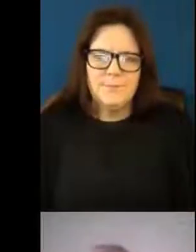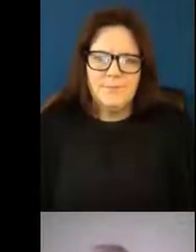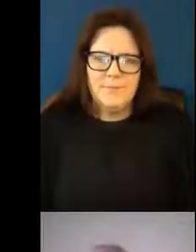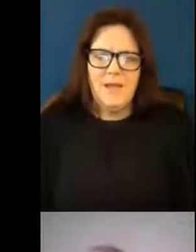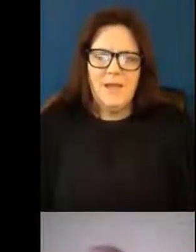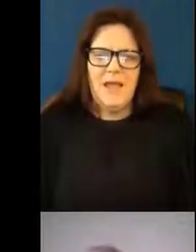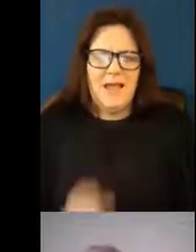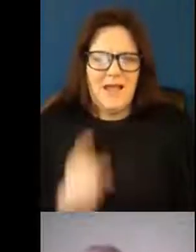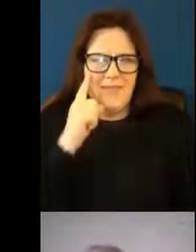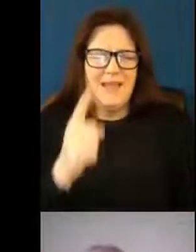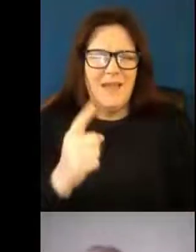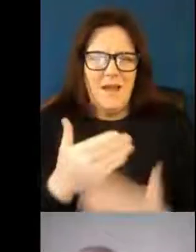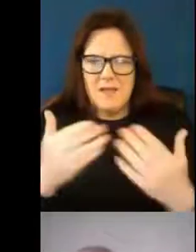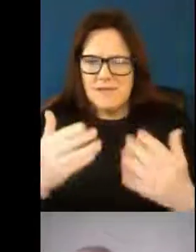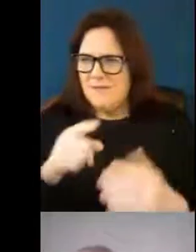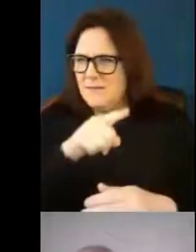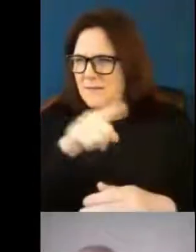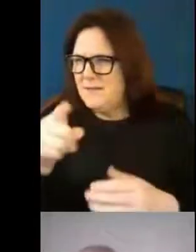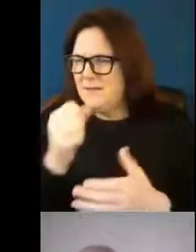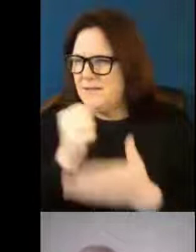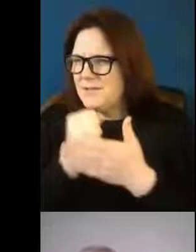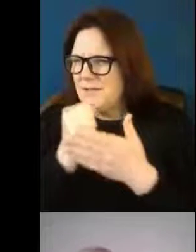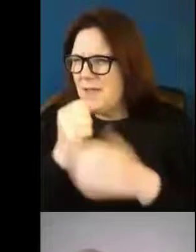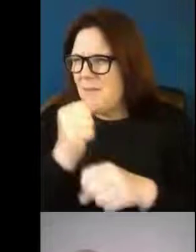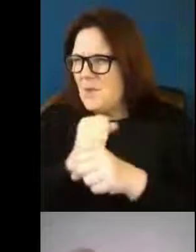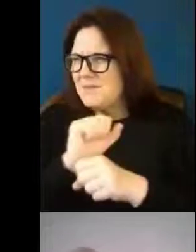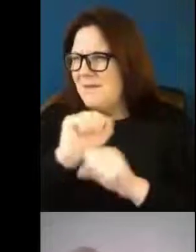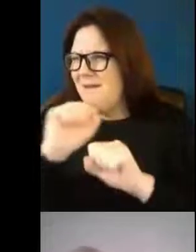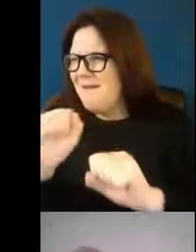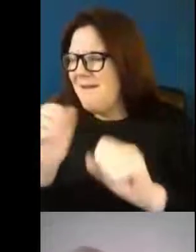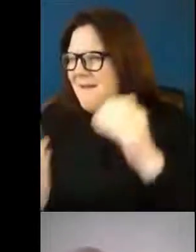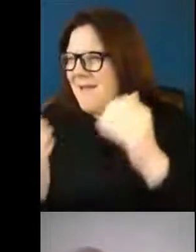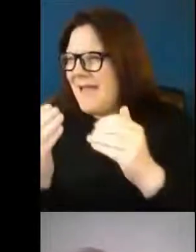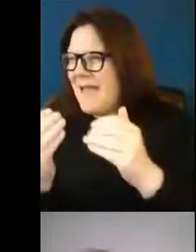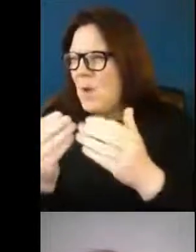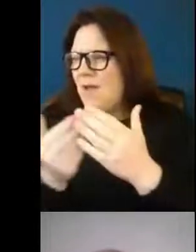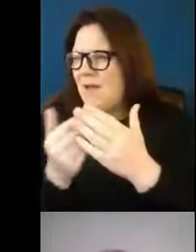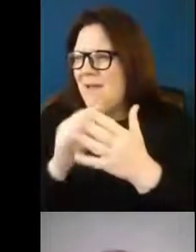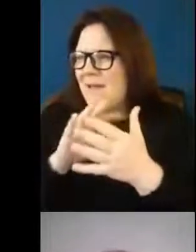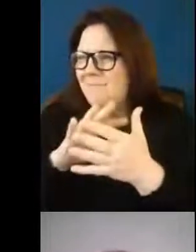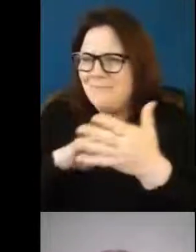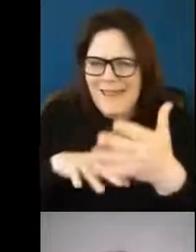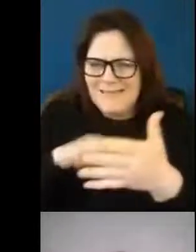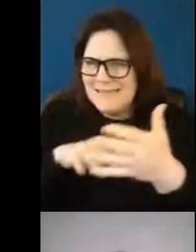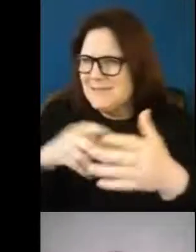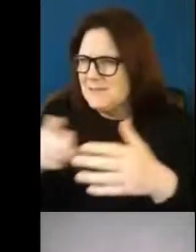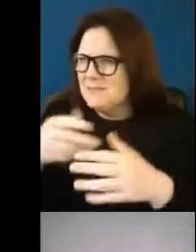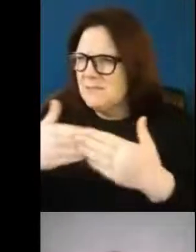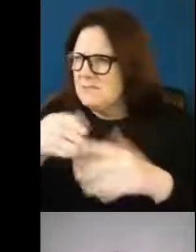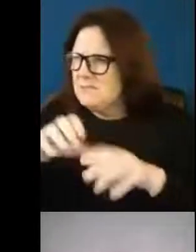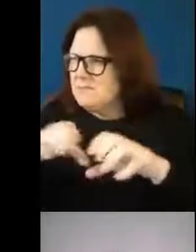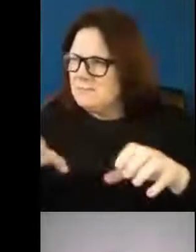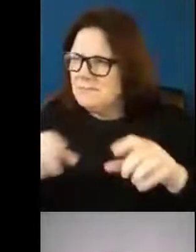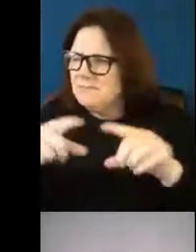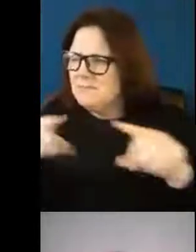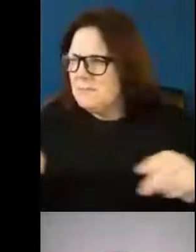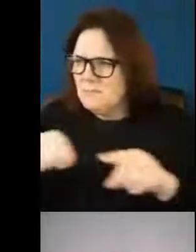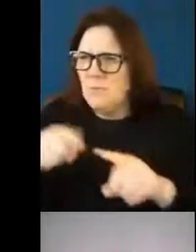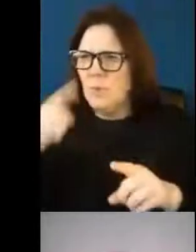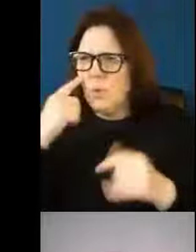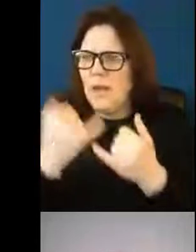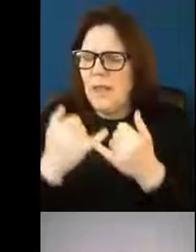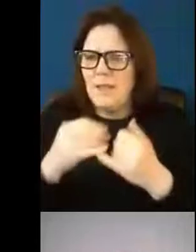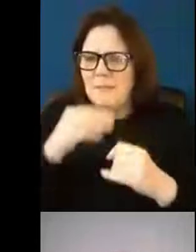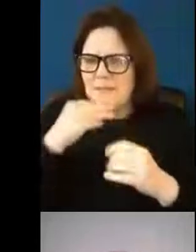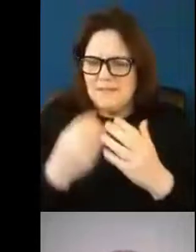lesson study as well as effective means to interrogate practice and to co-develop practice,